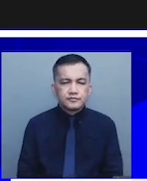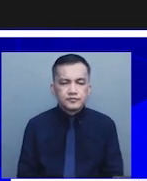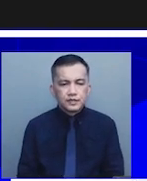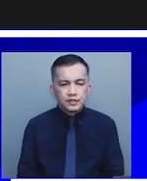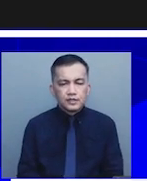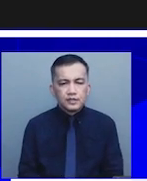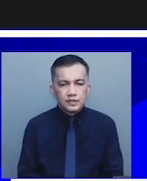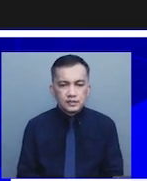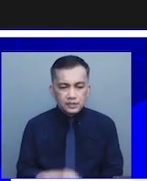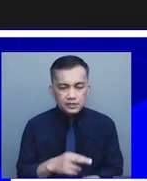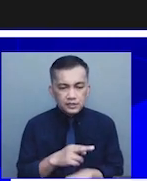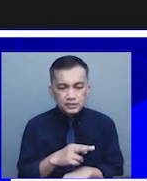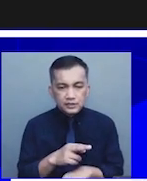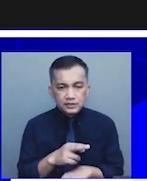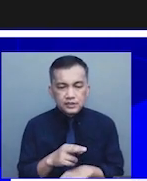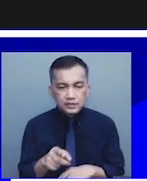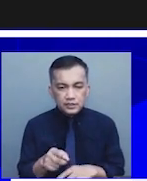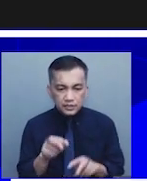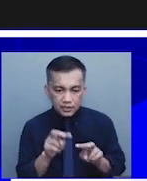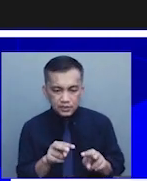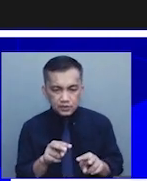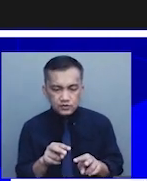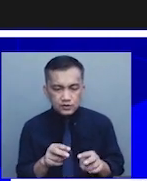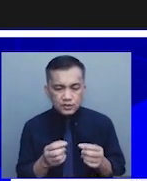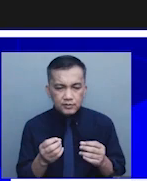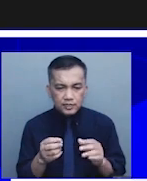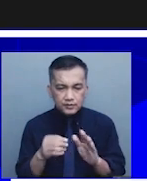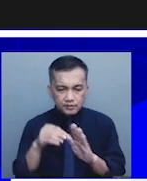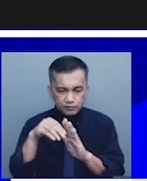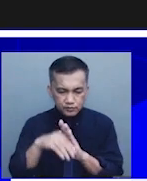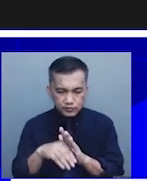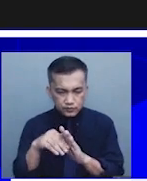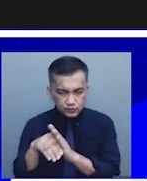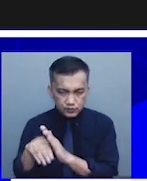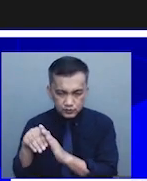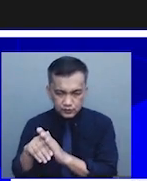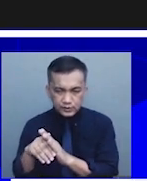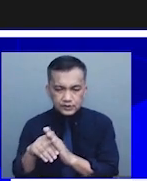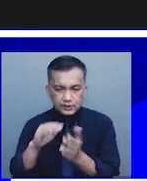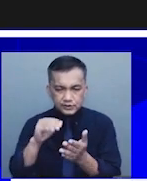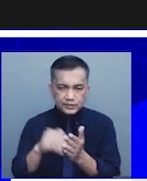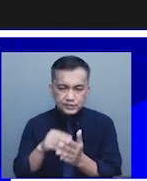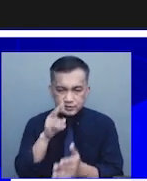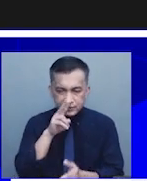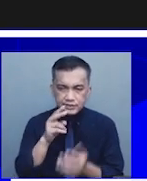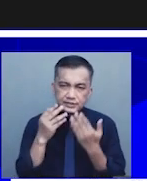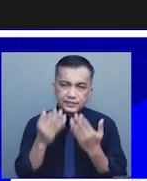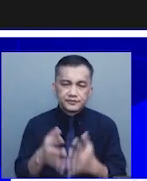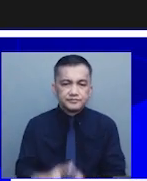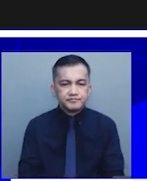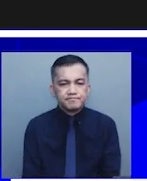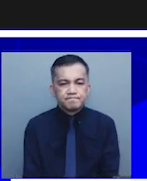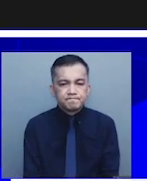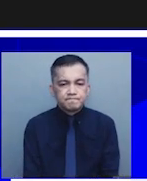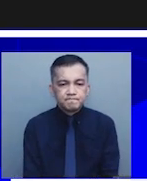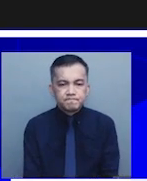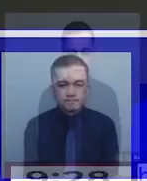seeing maraming downward trends sa Central Visayas. Thank you. Thank you, sir.